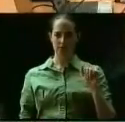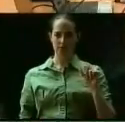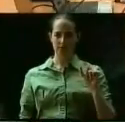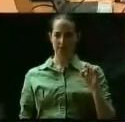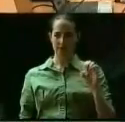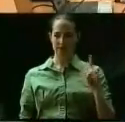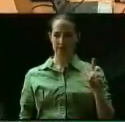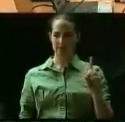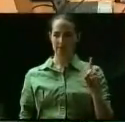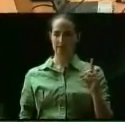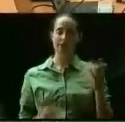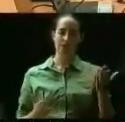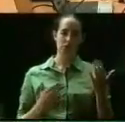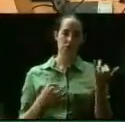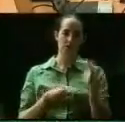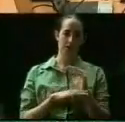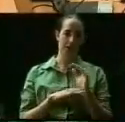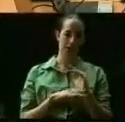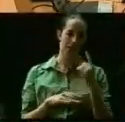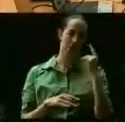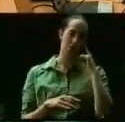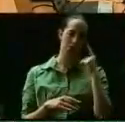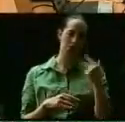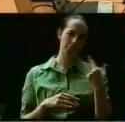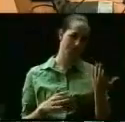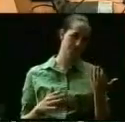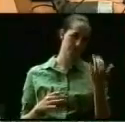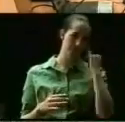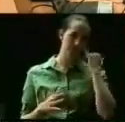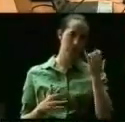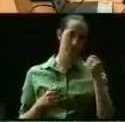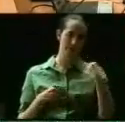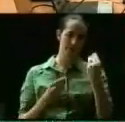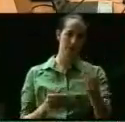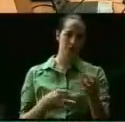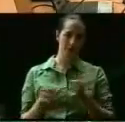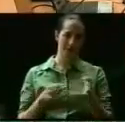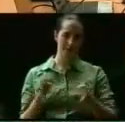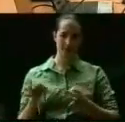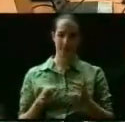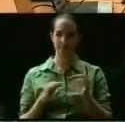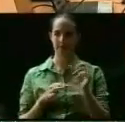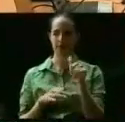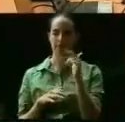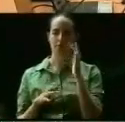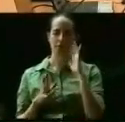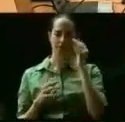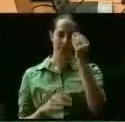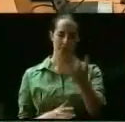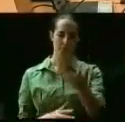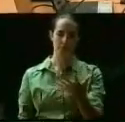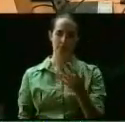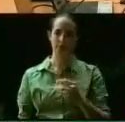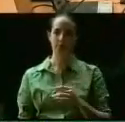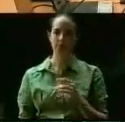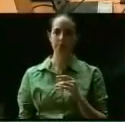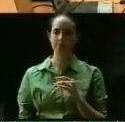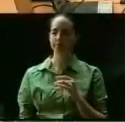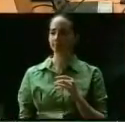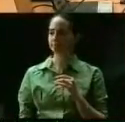So since he was here tonight, I thought I would throw that out there and see if he wanted to give y'all an explanation. The other thing I was going to bring to y'all's attention